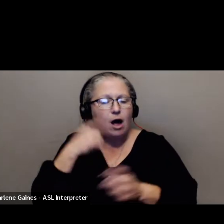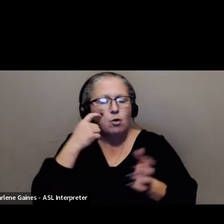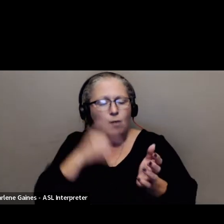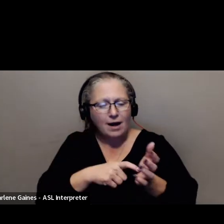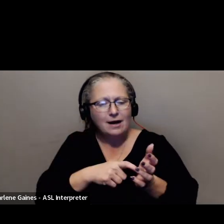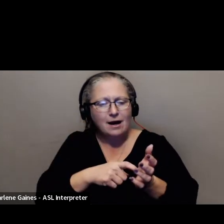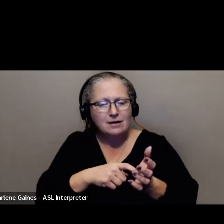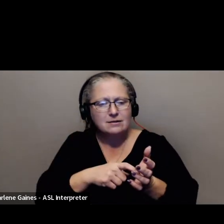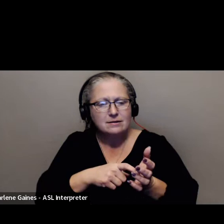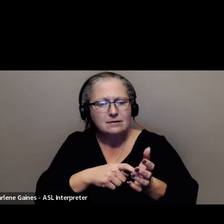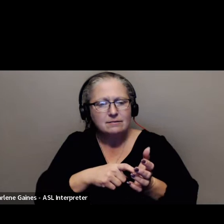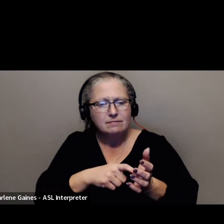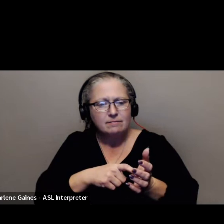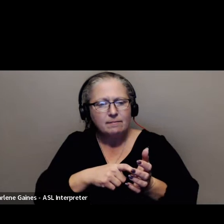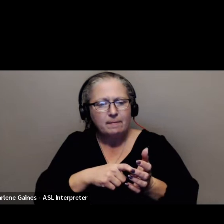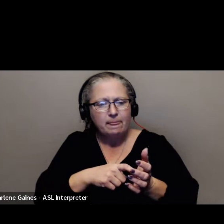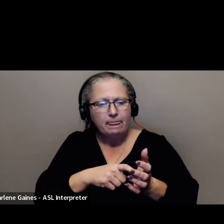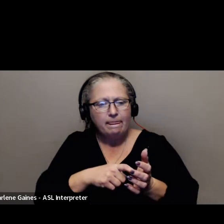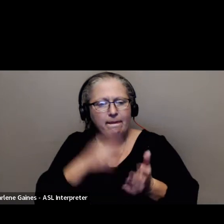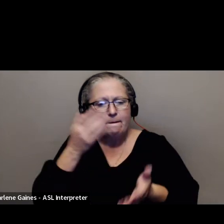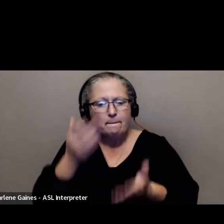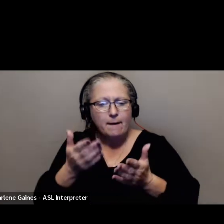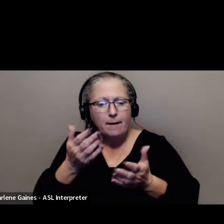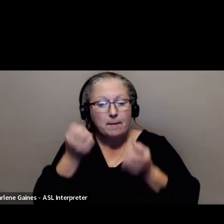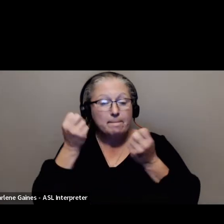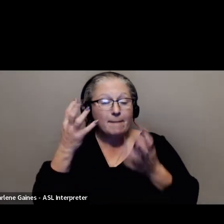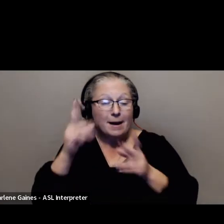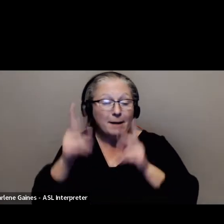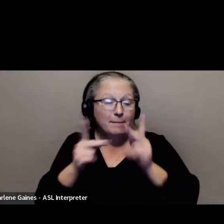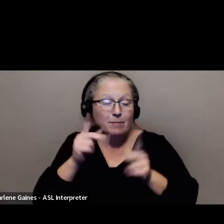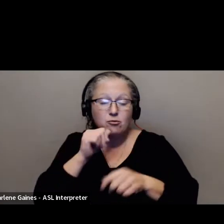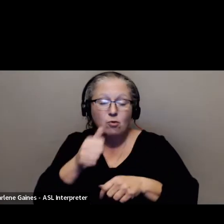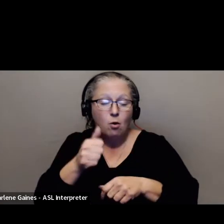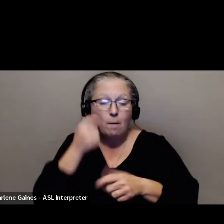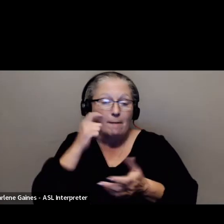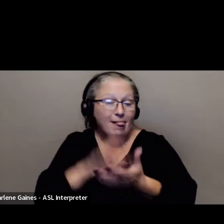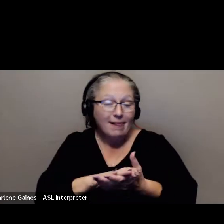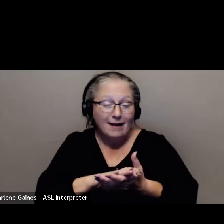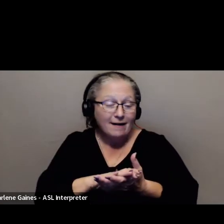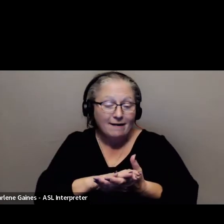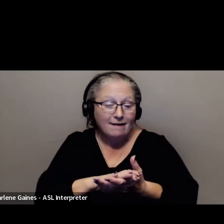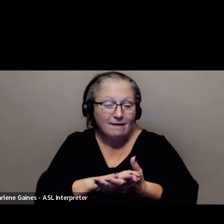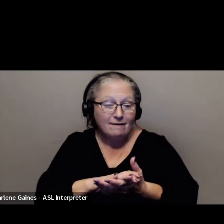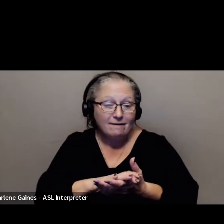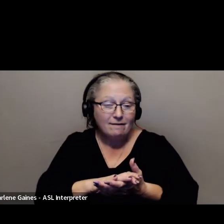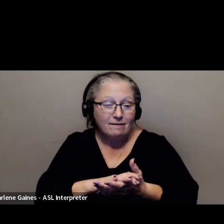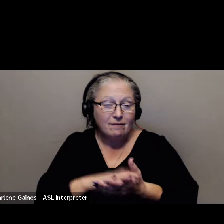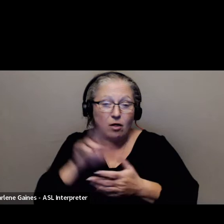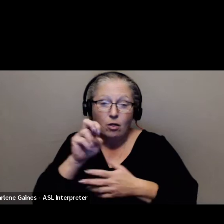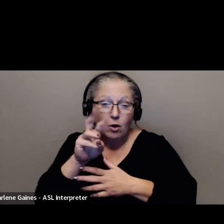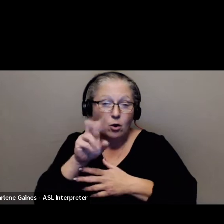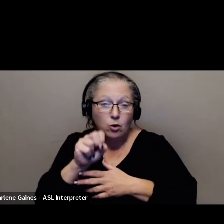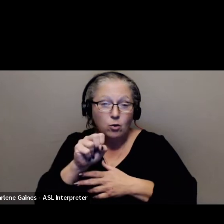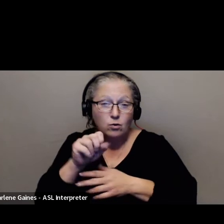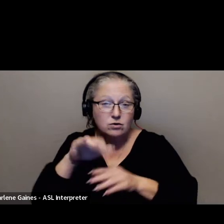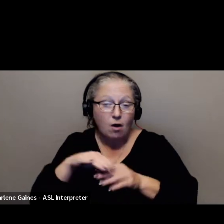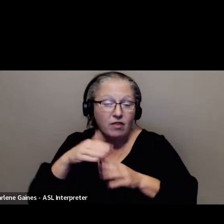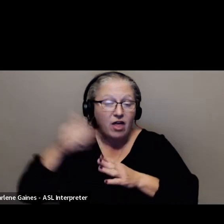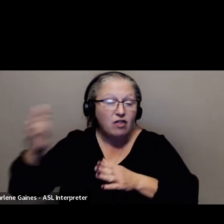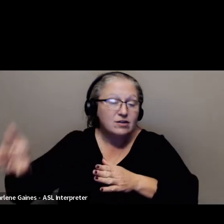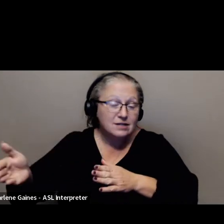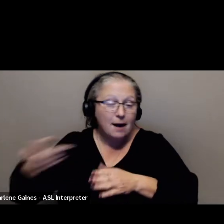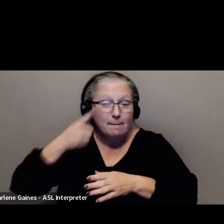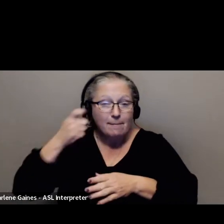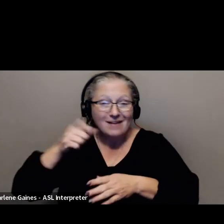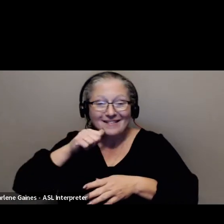recognize that maybe many of the people don't believe that the news on the other side, but because